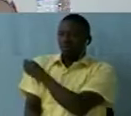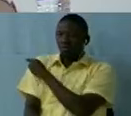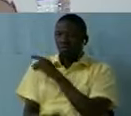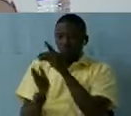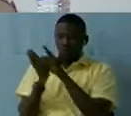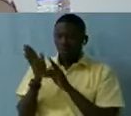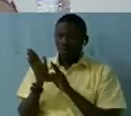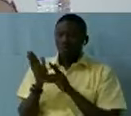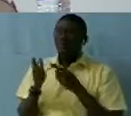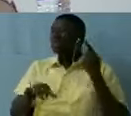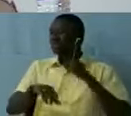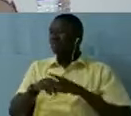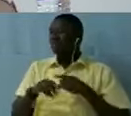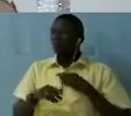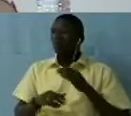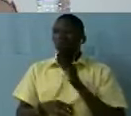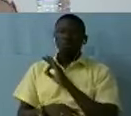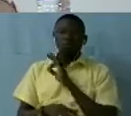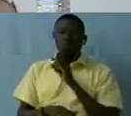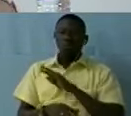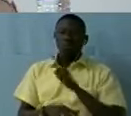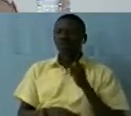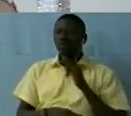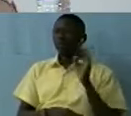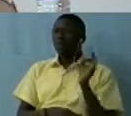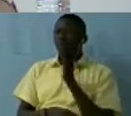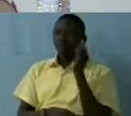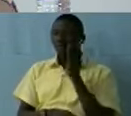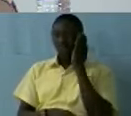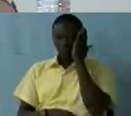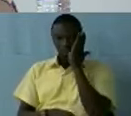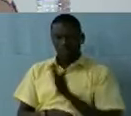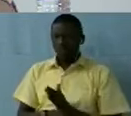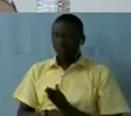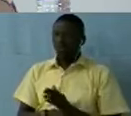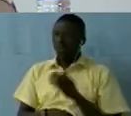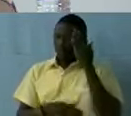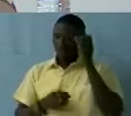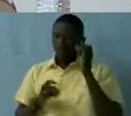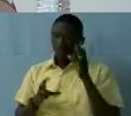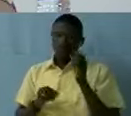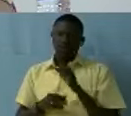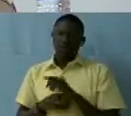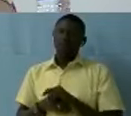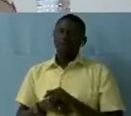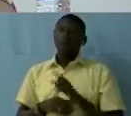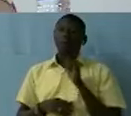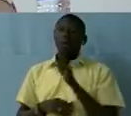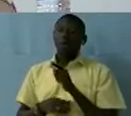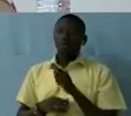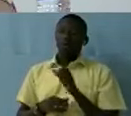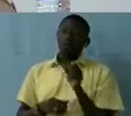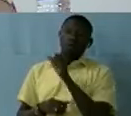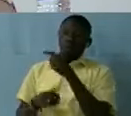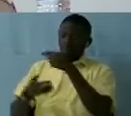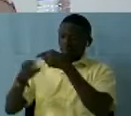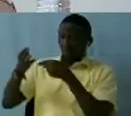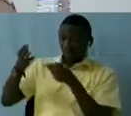These were the ones that found me at the treatment program when I was not yet taken ill. But the subsequent